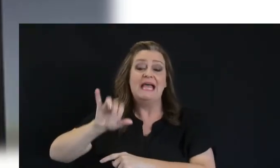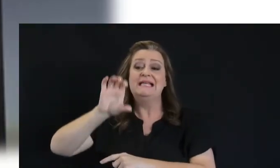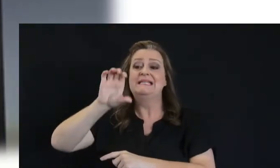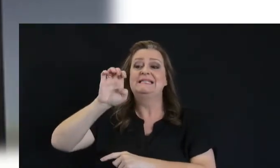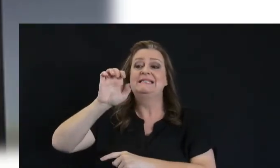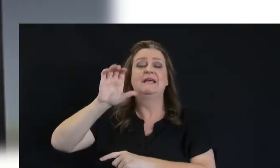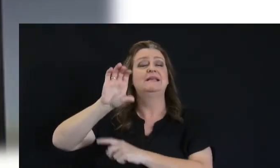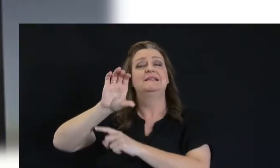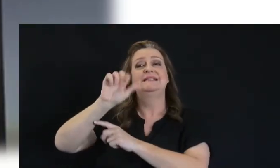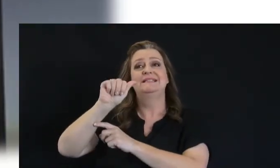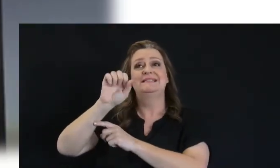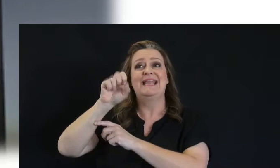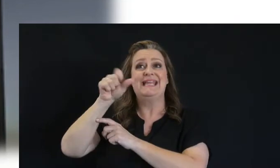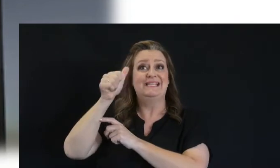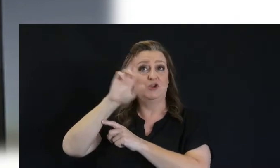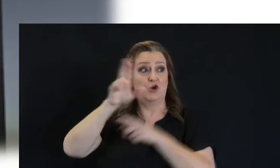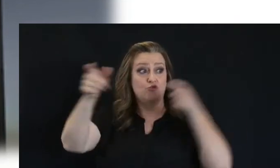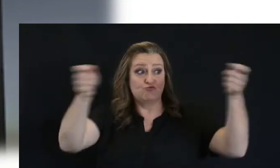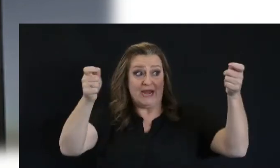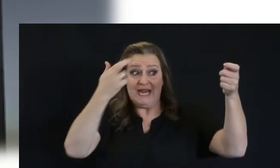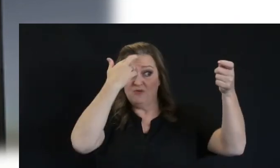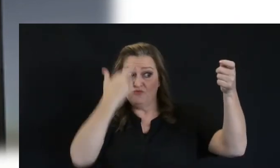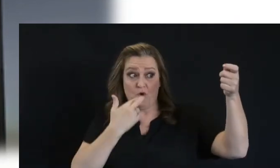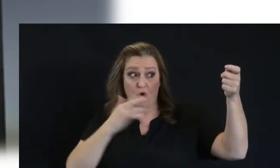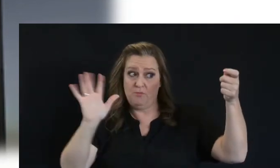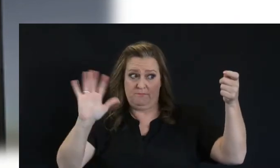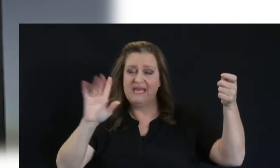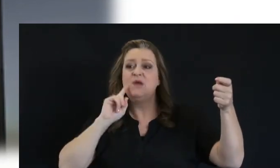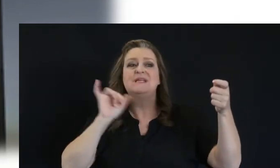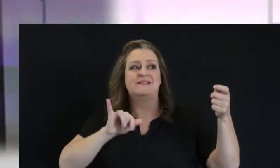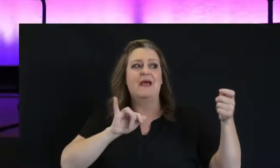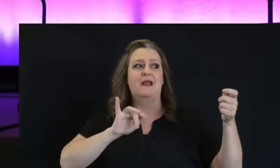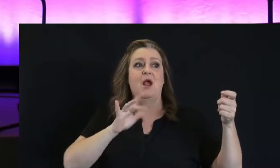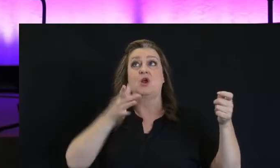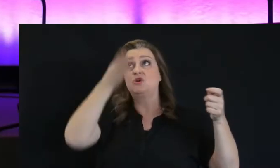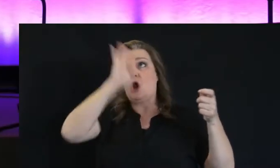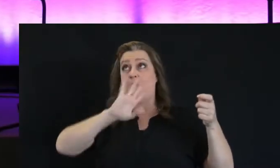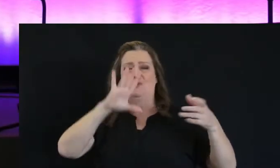It was the God that was reigning in the hearts of those that he had just witnessed to.